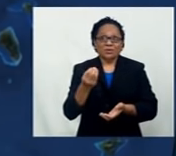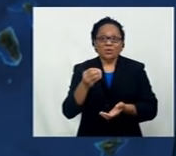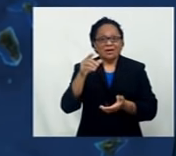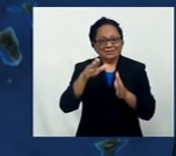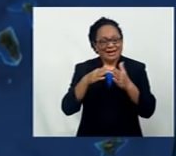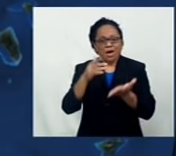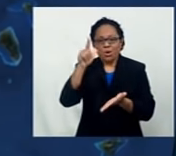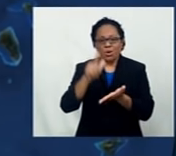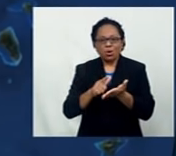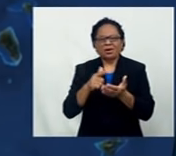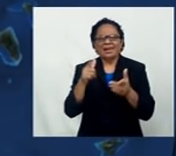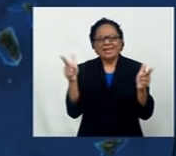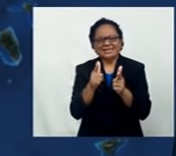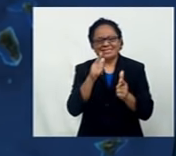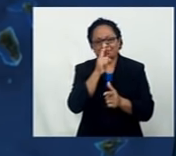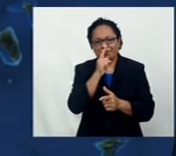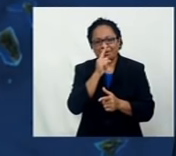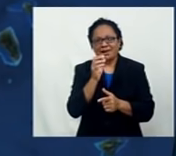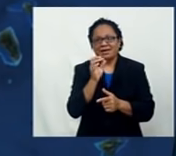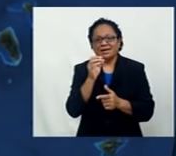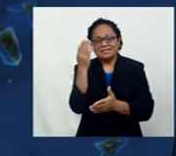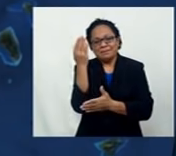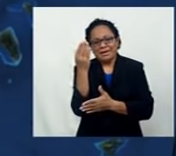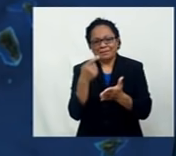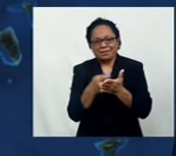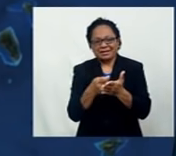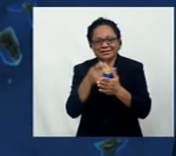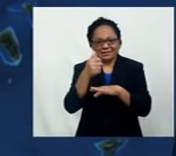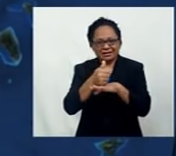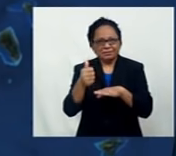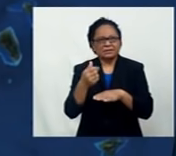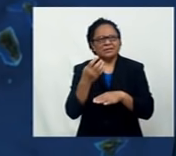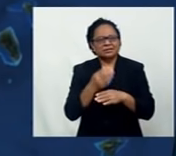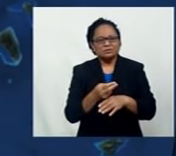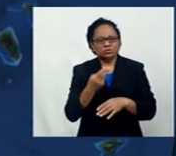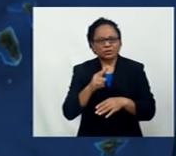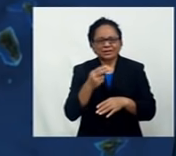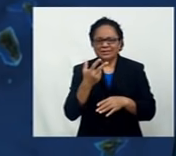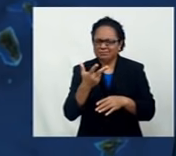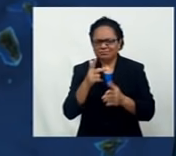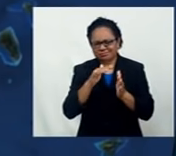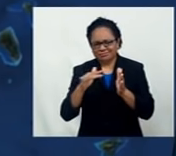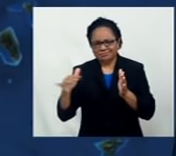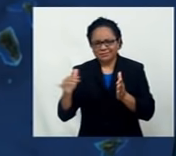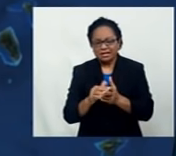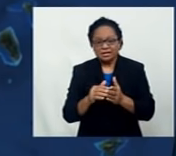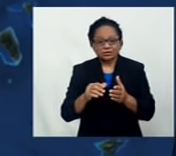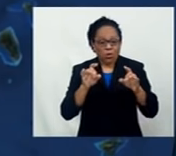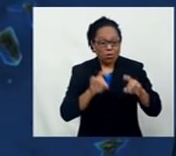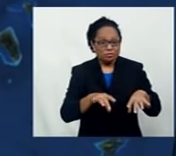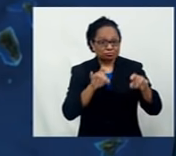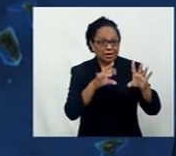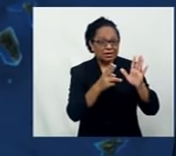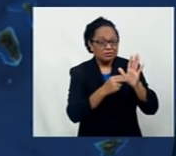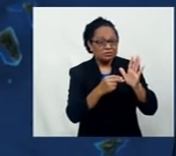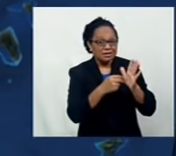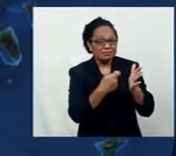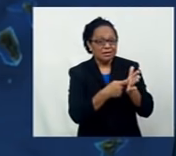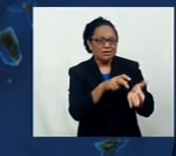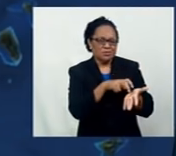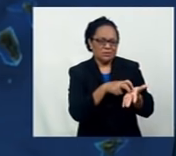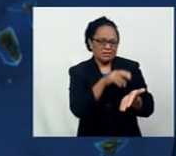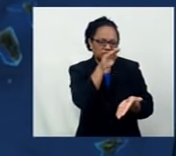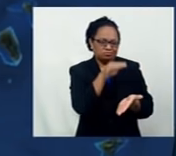since the pandemic began at 348,000 this morning. Meanwhile, the Aussie and Kiwi dollars weakened near